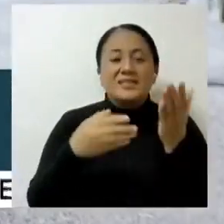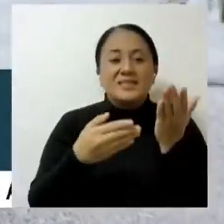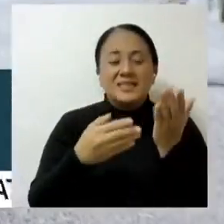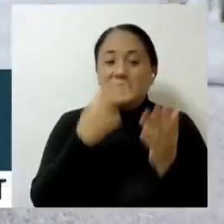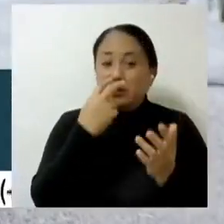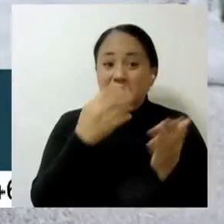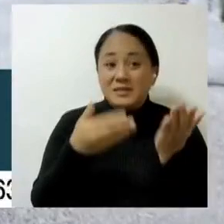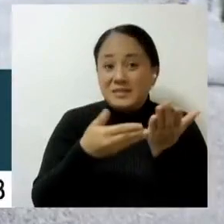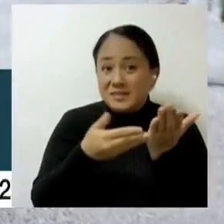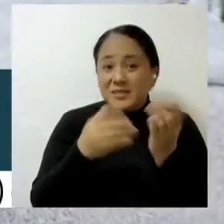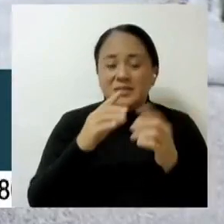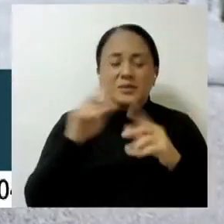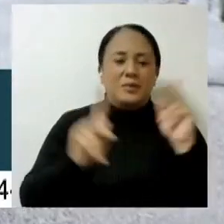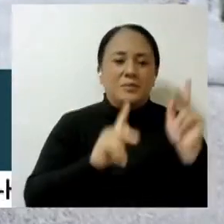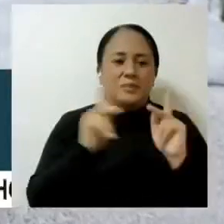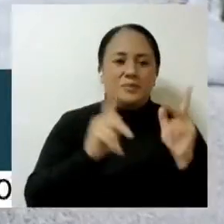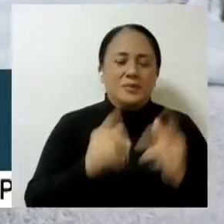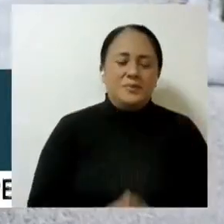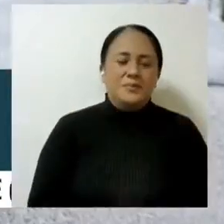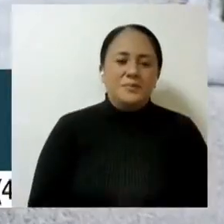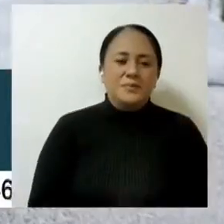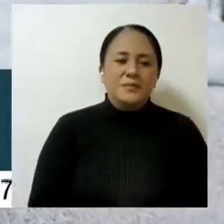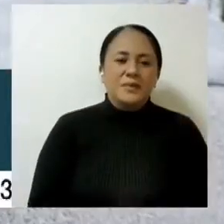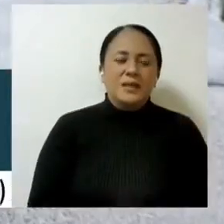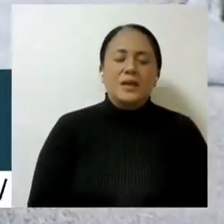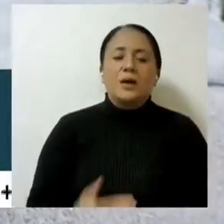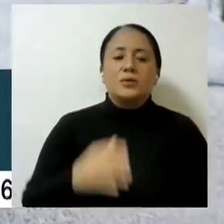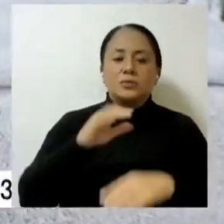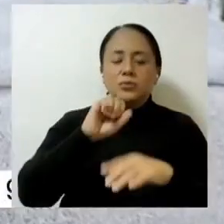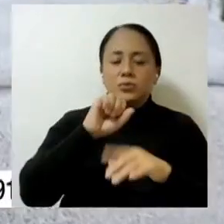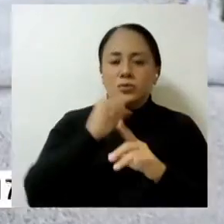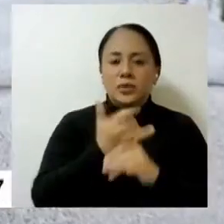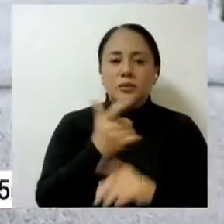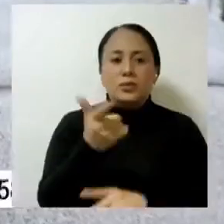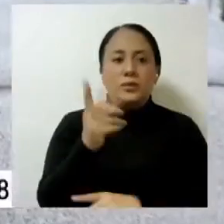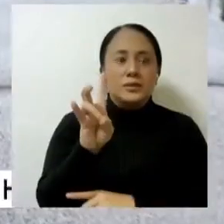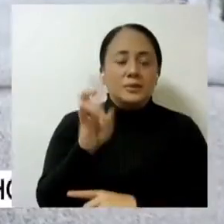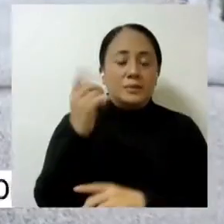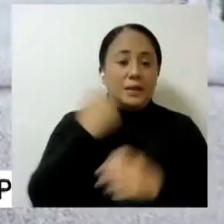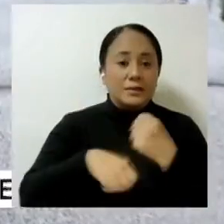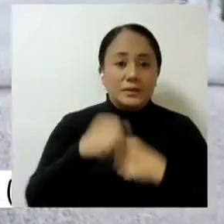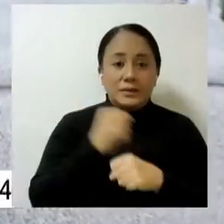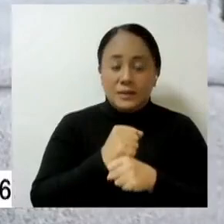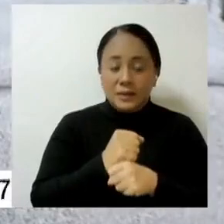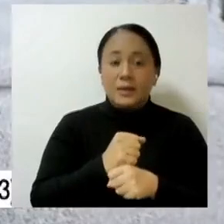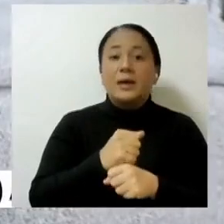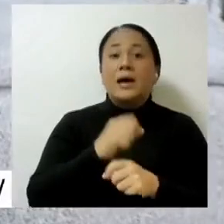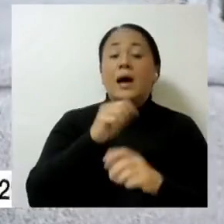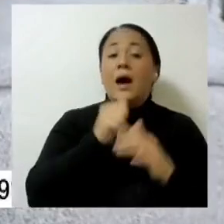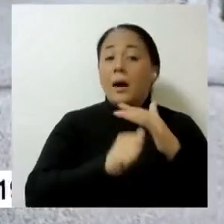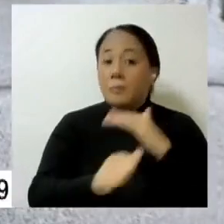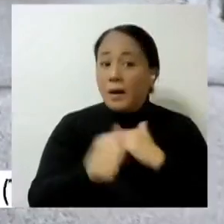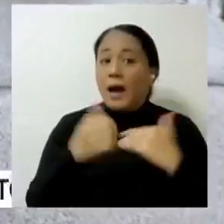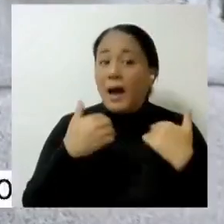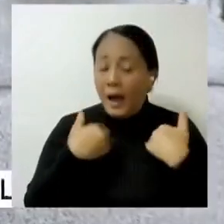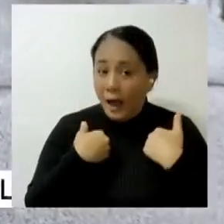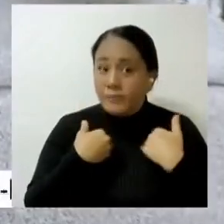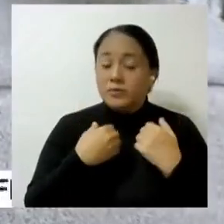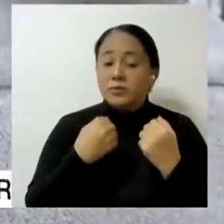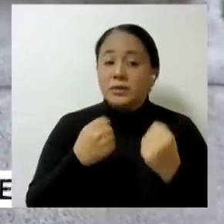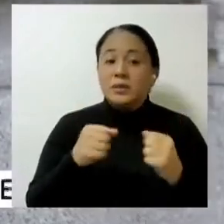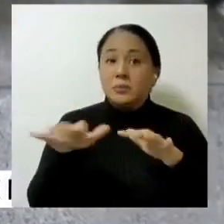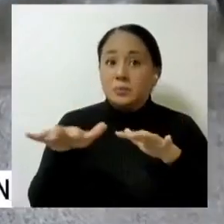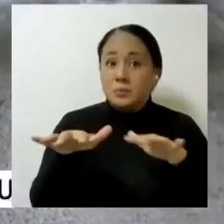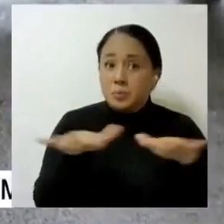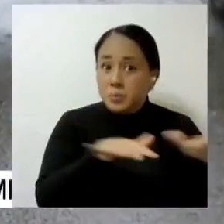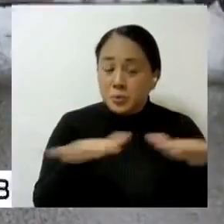Stanley, on July 27 last year, the province of Abra was struck by a magnitude 7 earthquake. And a year later,